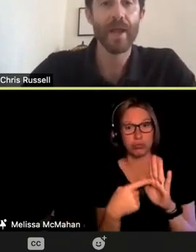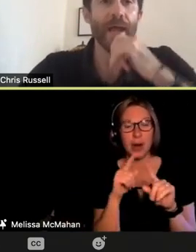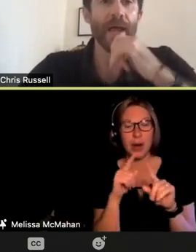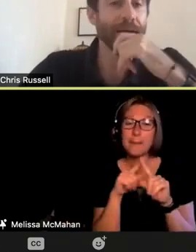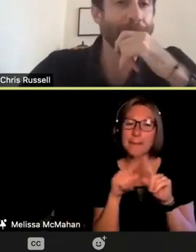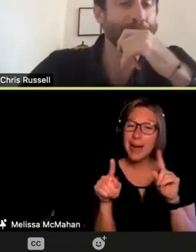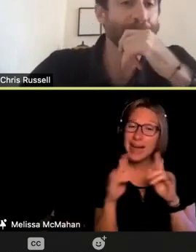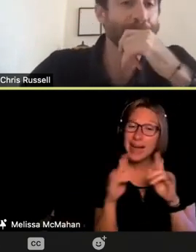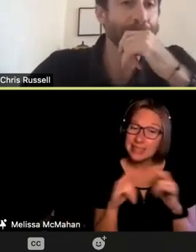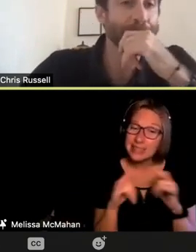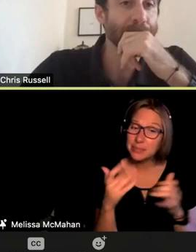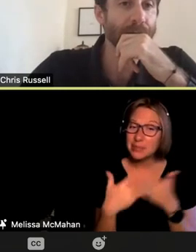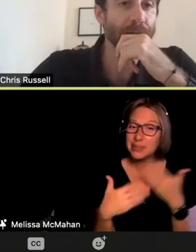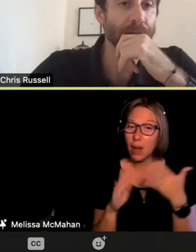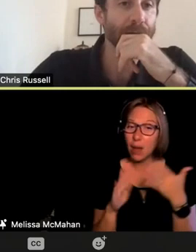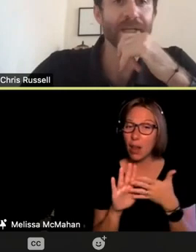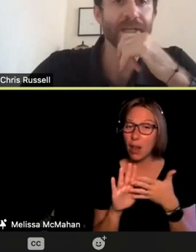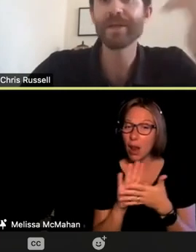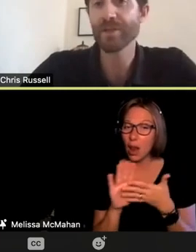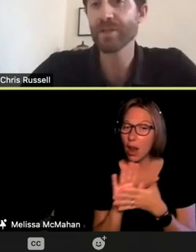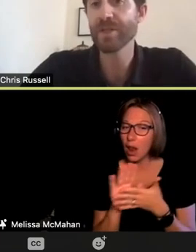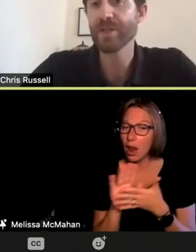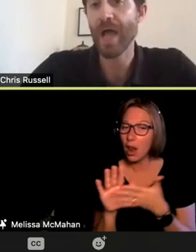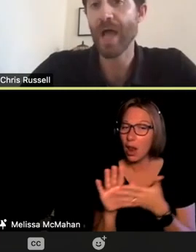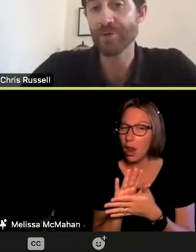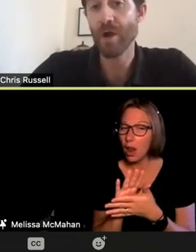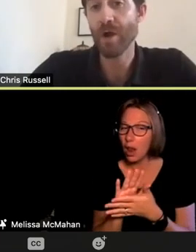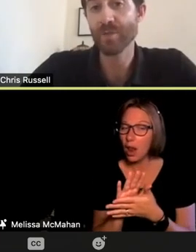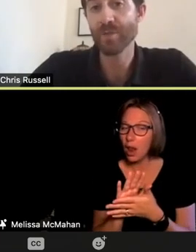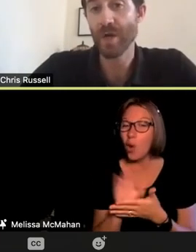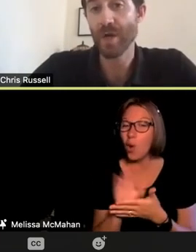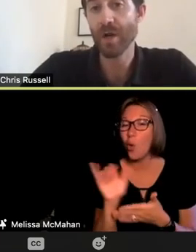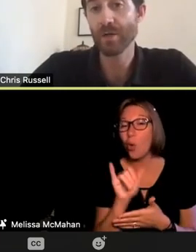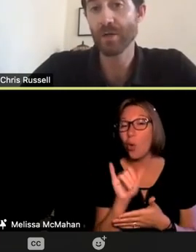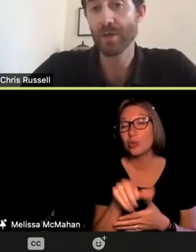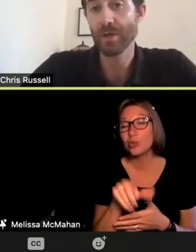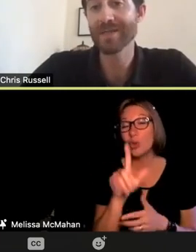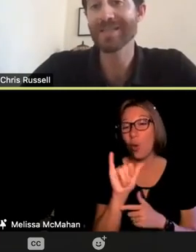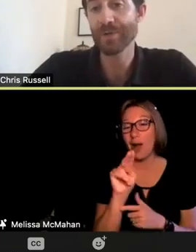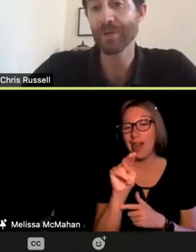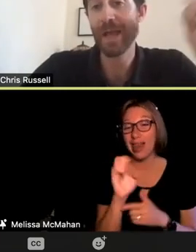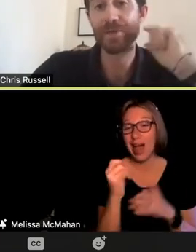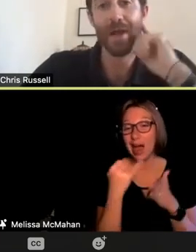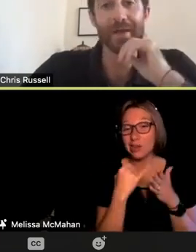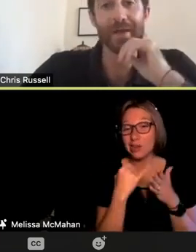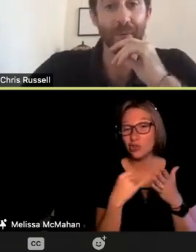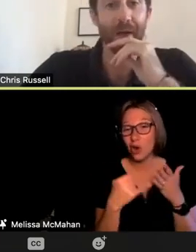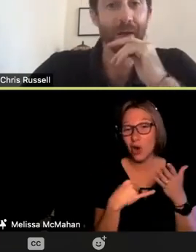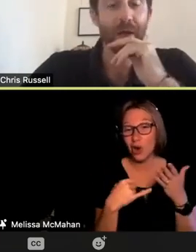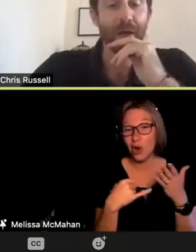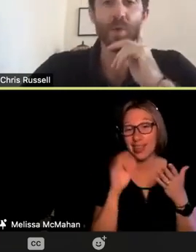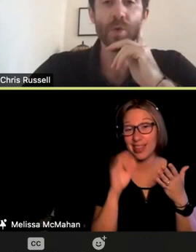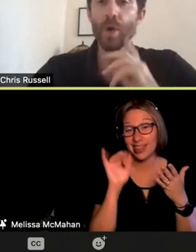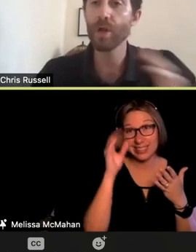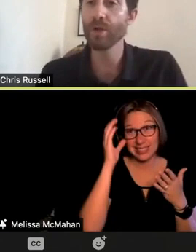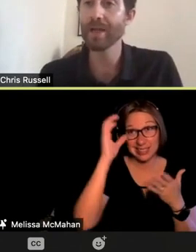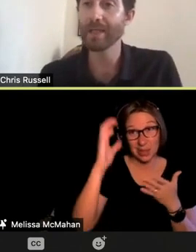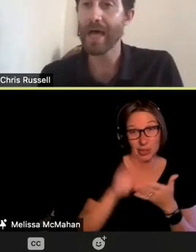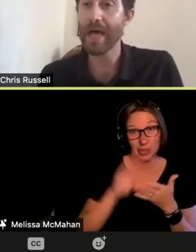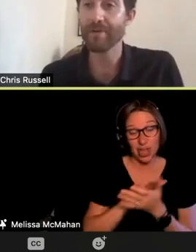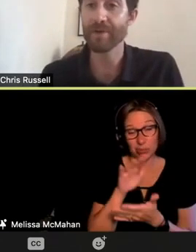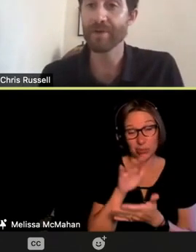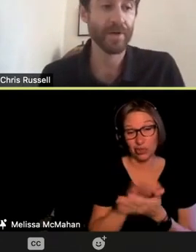together. And not to mention that these are line drawings, which are conceptually abstract as well. So we're